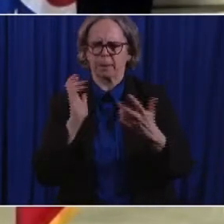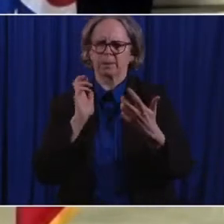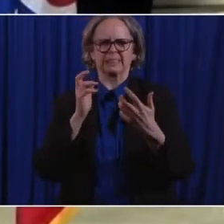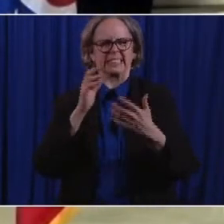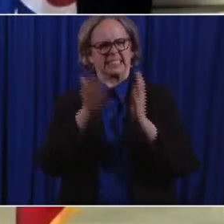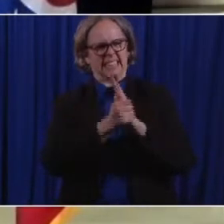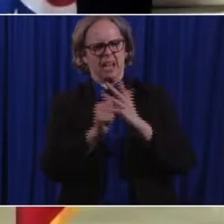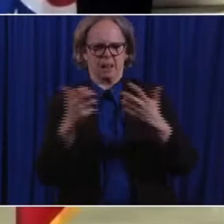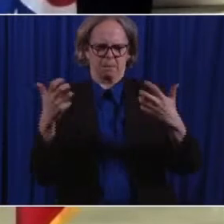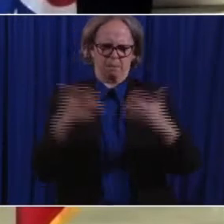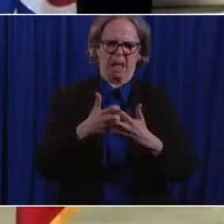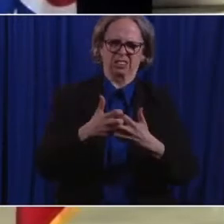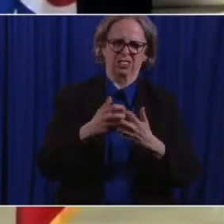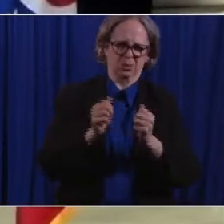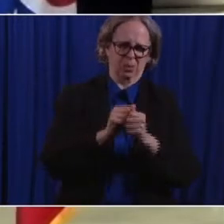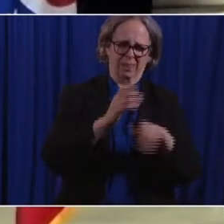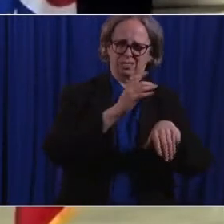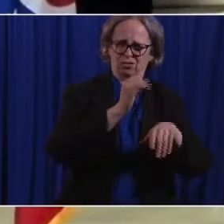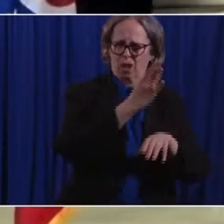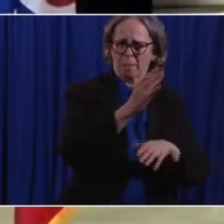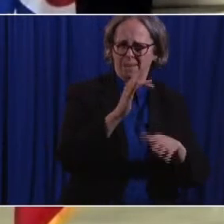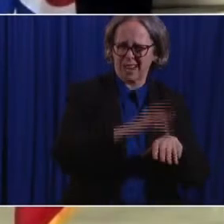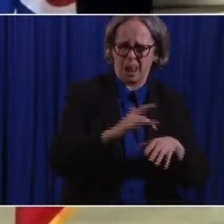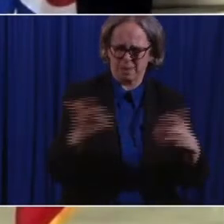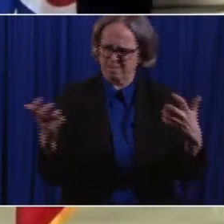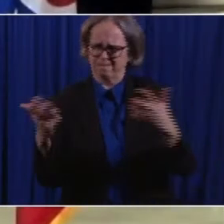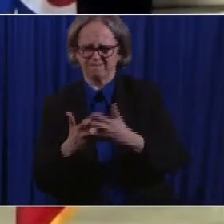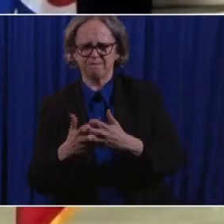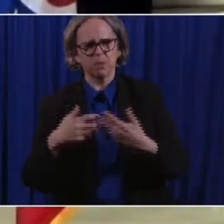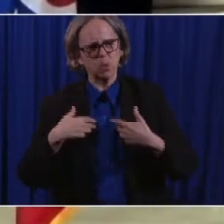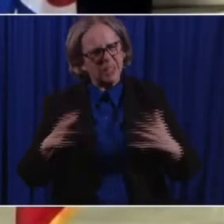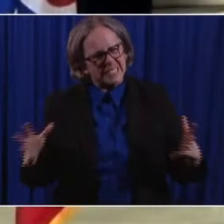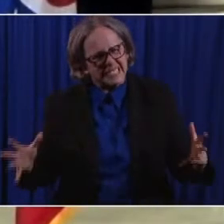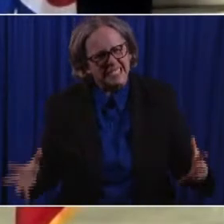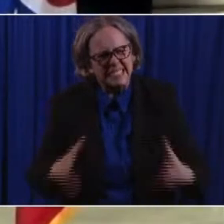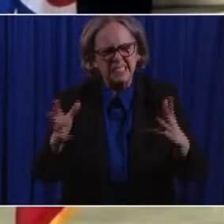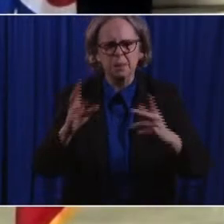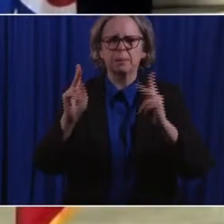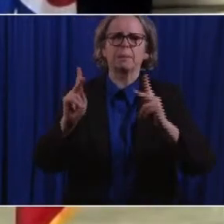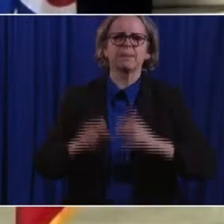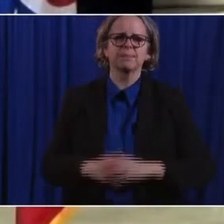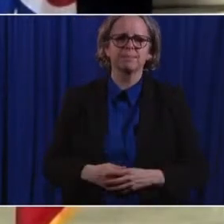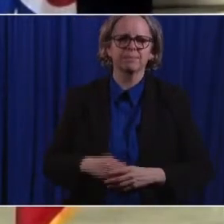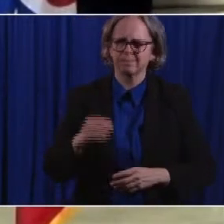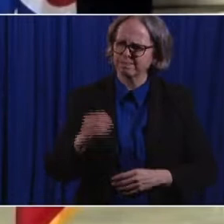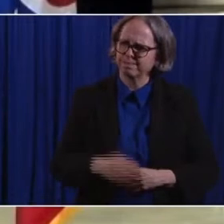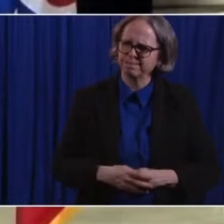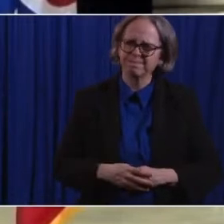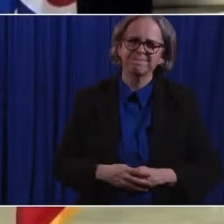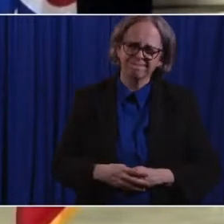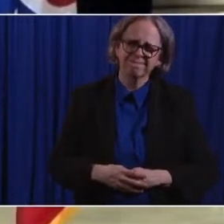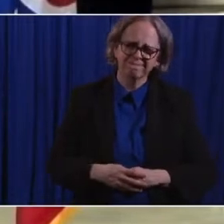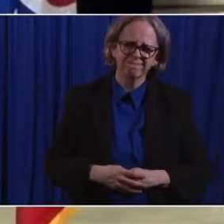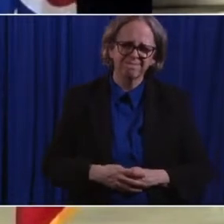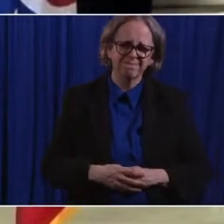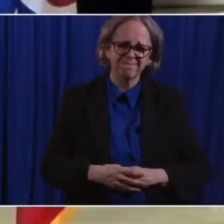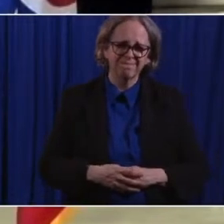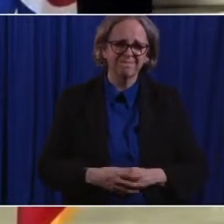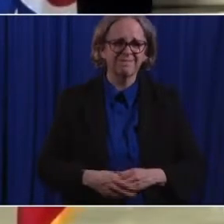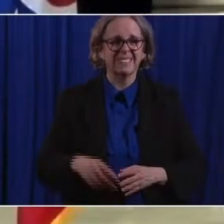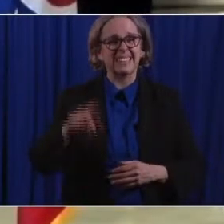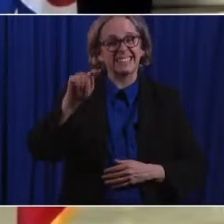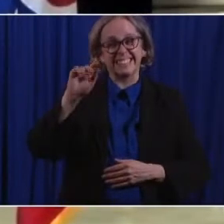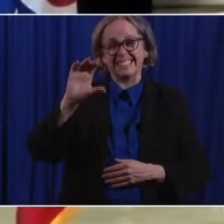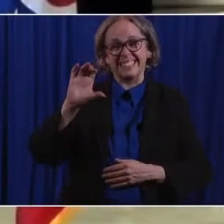trained for and fit their interests and aptitudes. And then finally, another round of tech cred is opening up